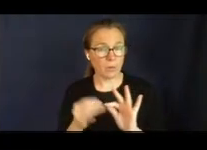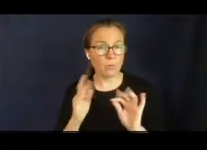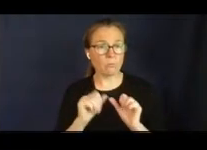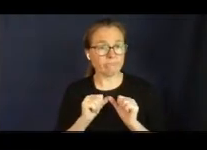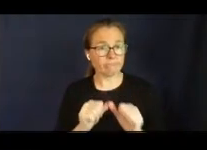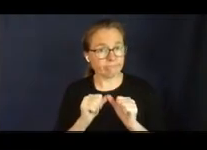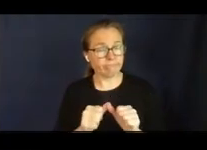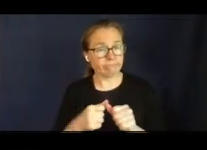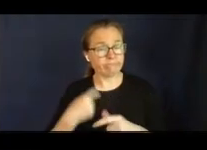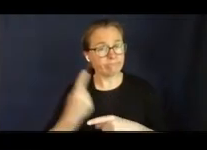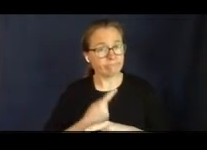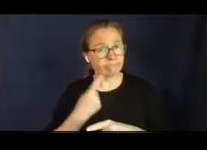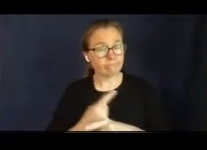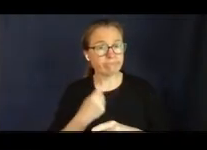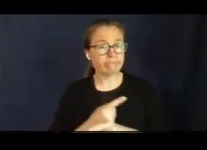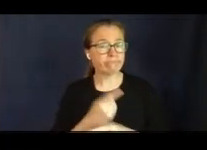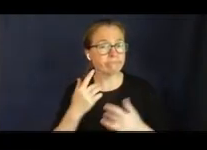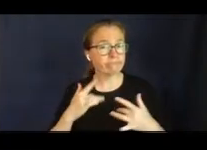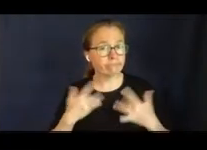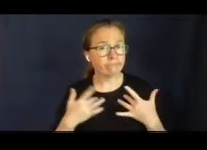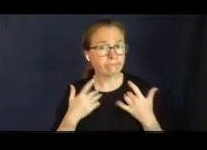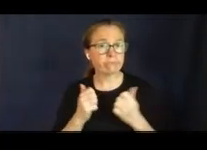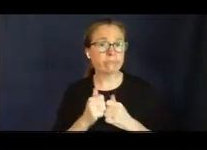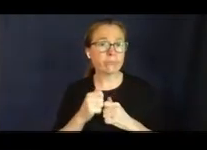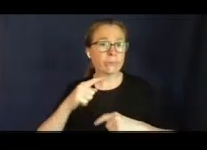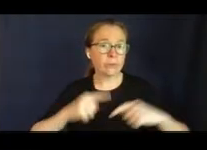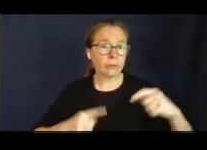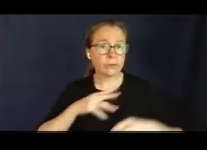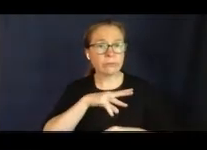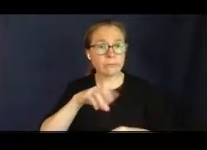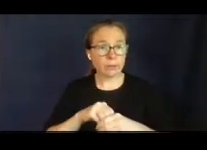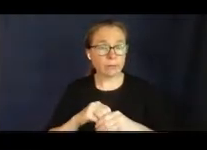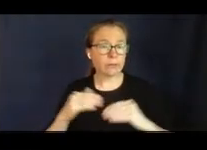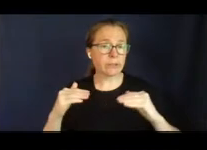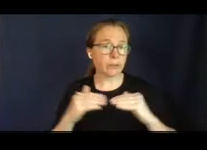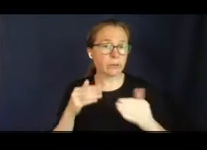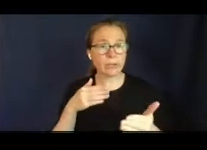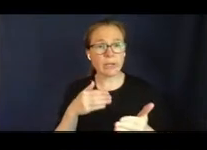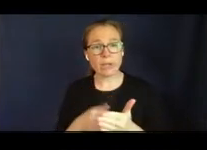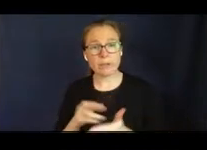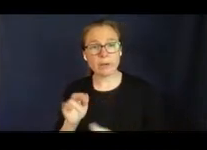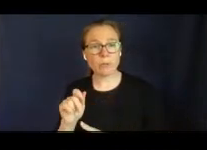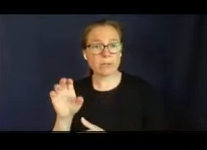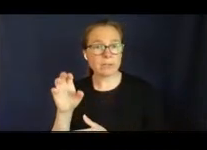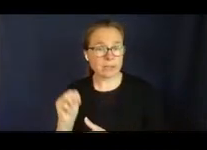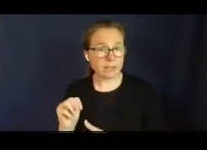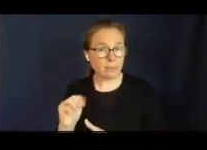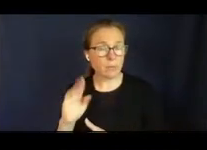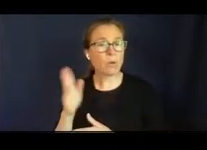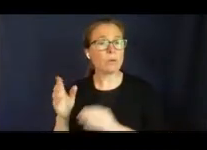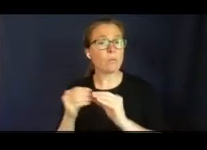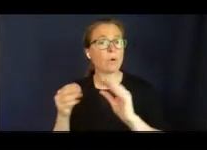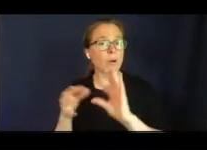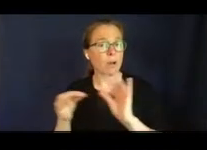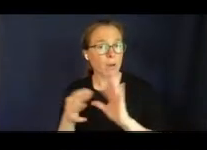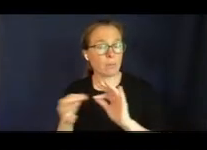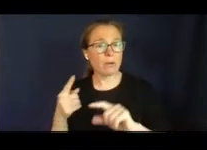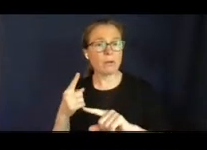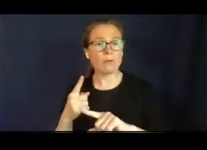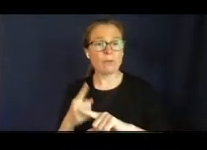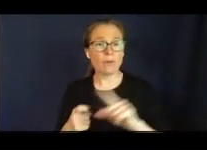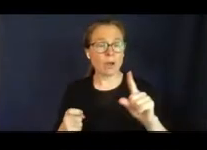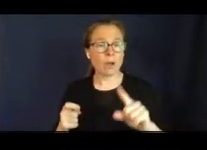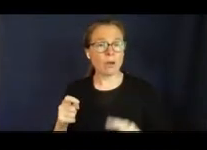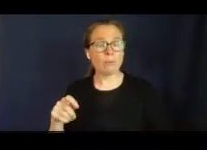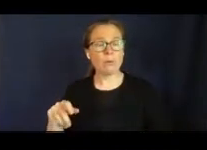updates on diversity, equity, inclusion, and anti-racism efforts, we'll hear from Dr. Derek DeVivier. Dr. Don Spite will join us to brief